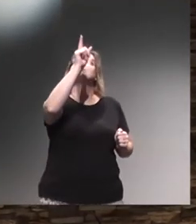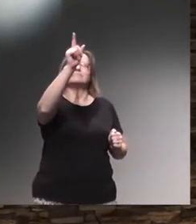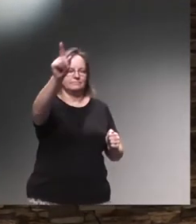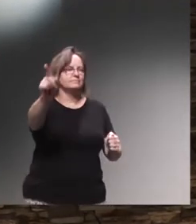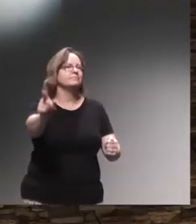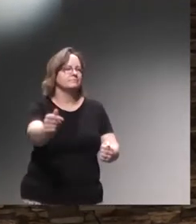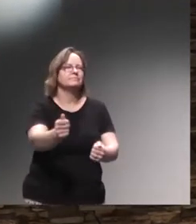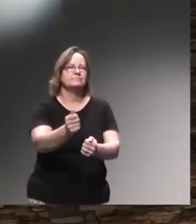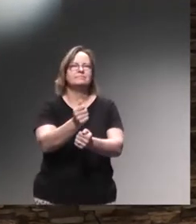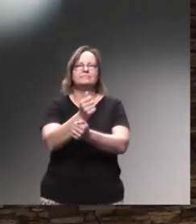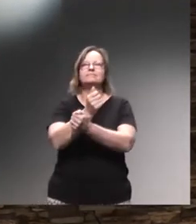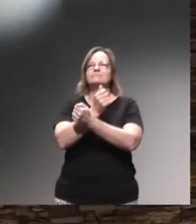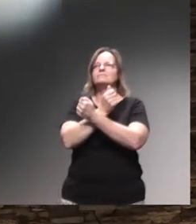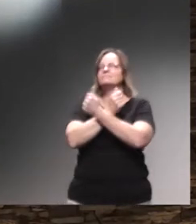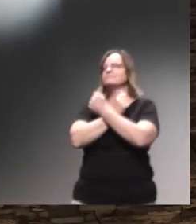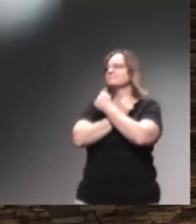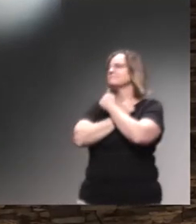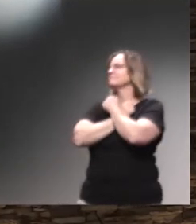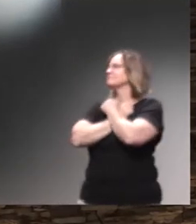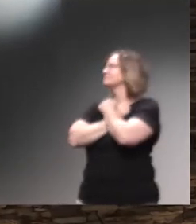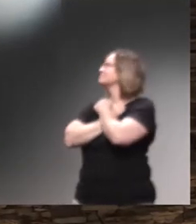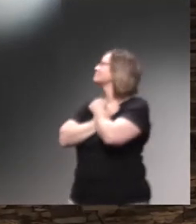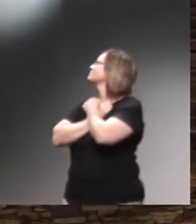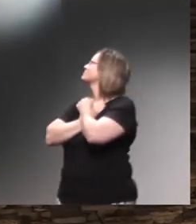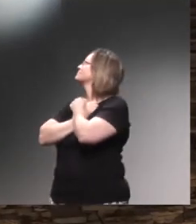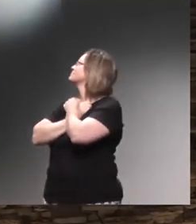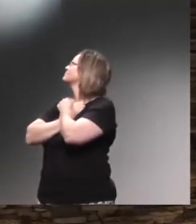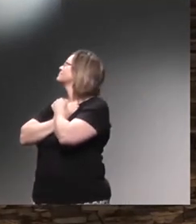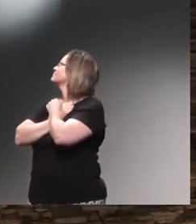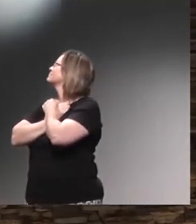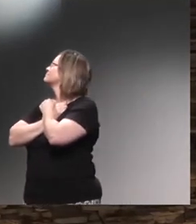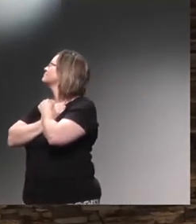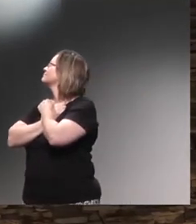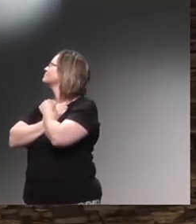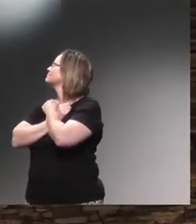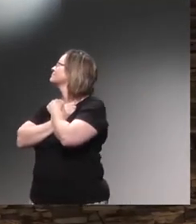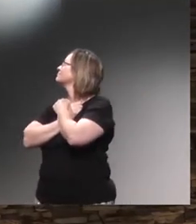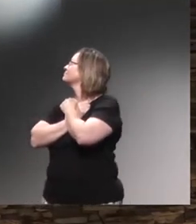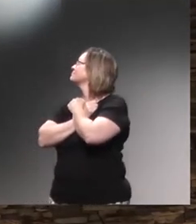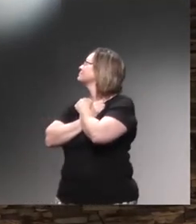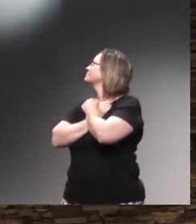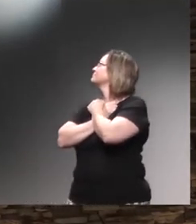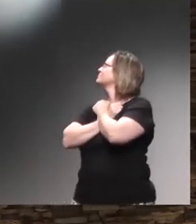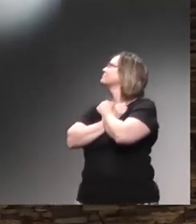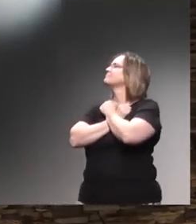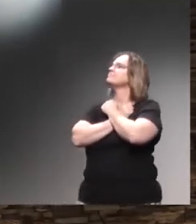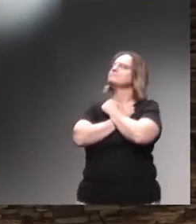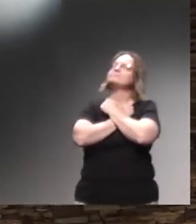Thank you.